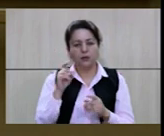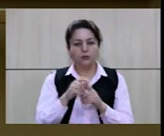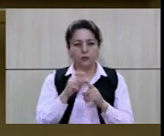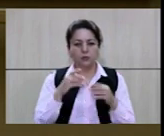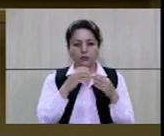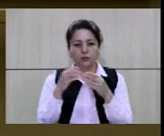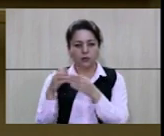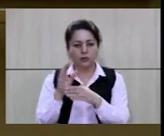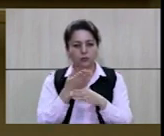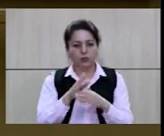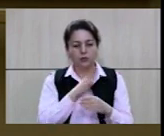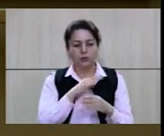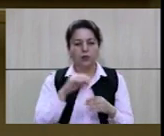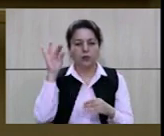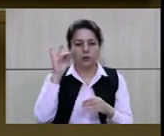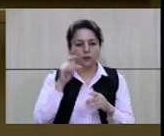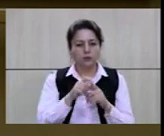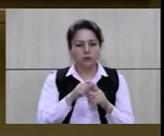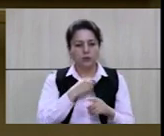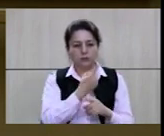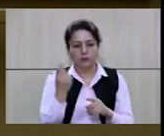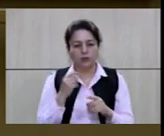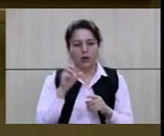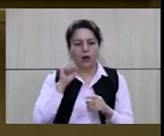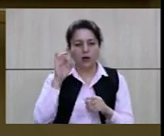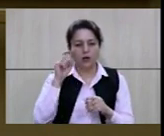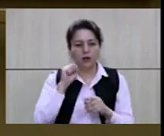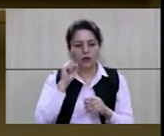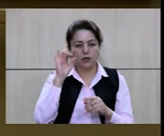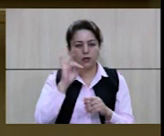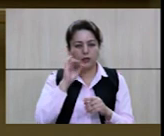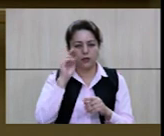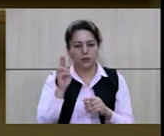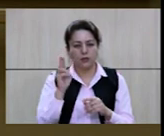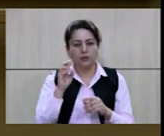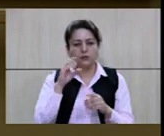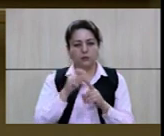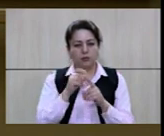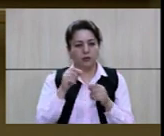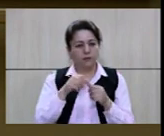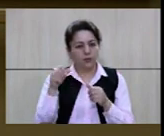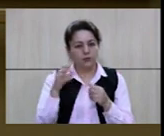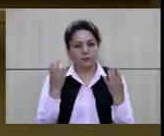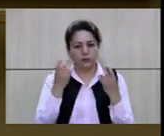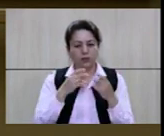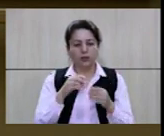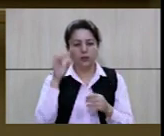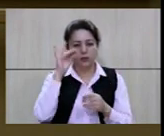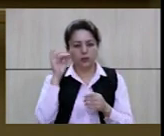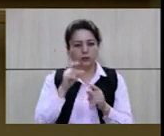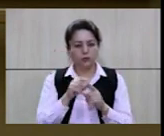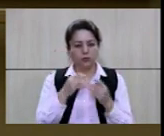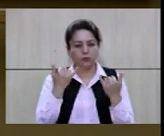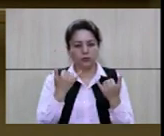edi. Tarixiy so'zlarni biz arxaik so'zlardan farqlashimiz lozim. Tarixiy so'zlar